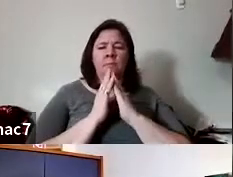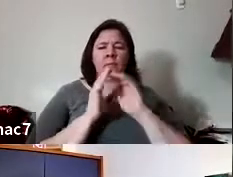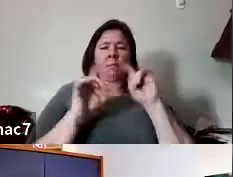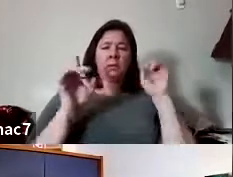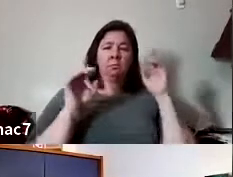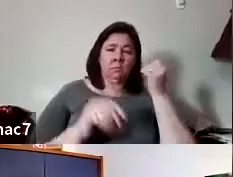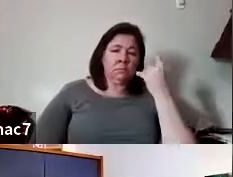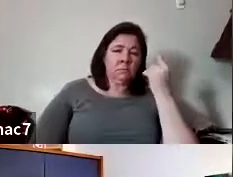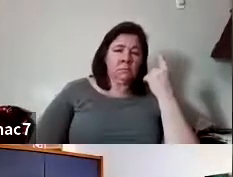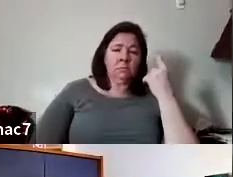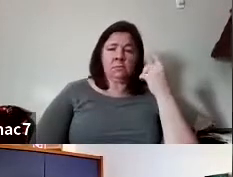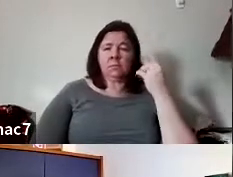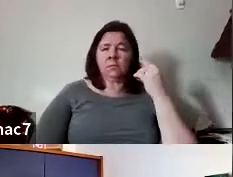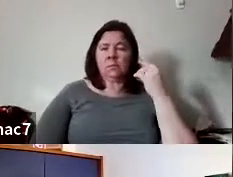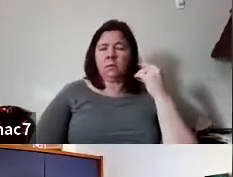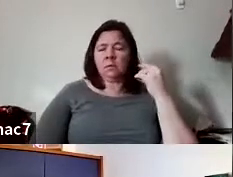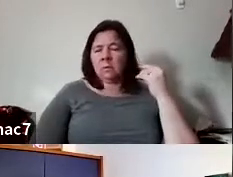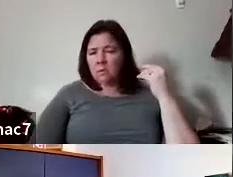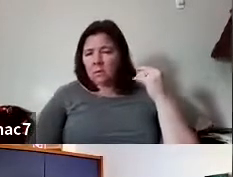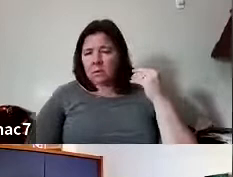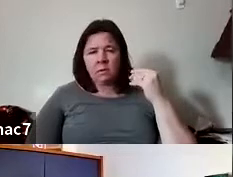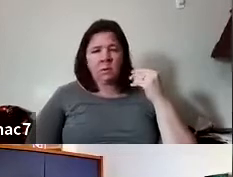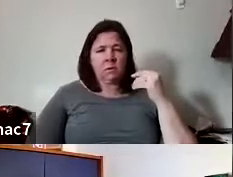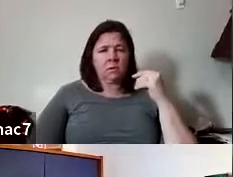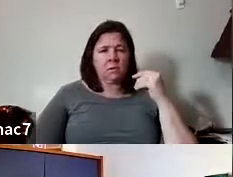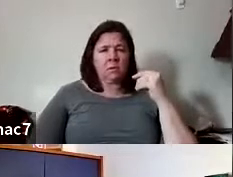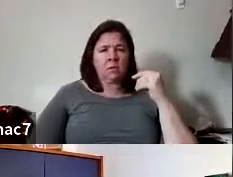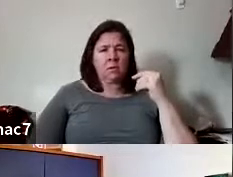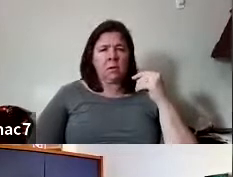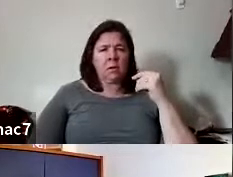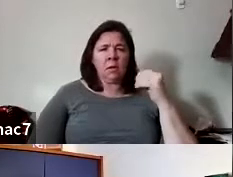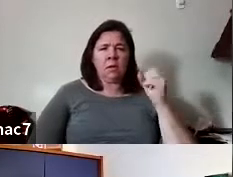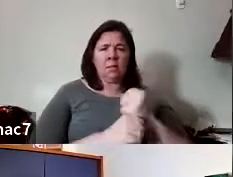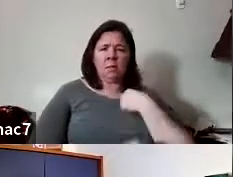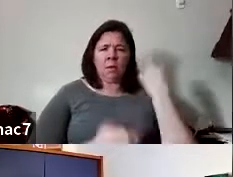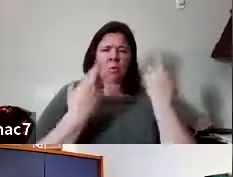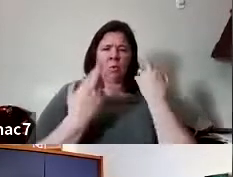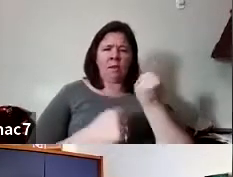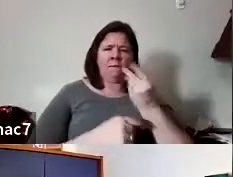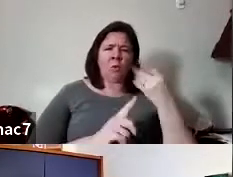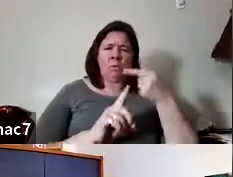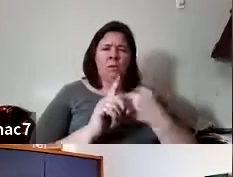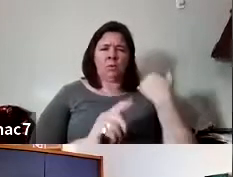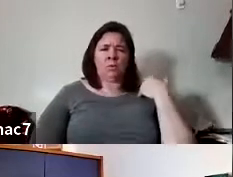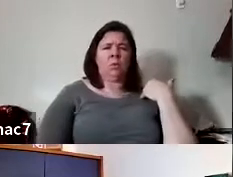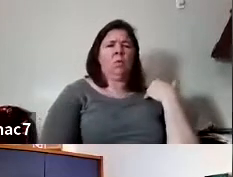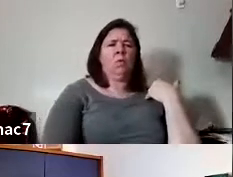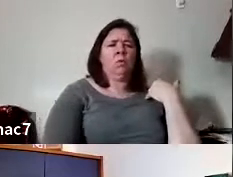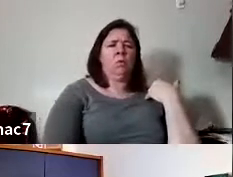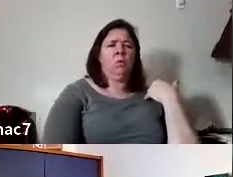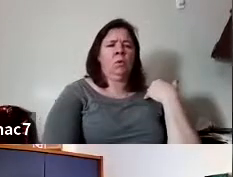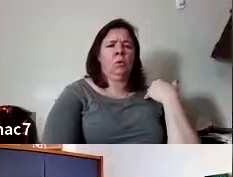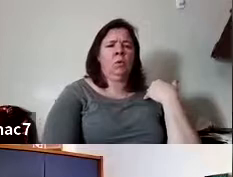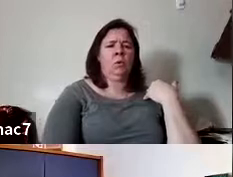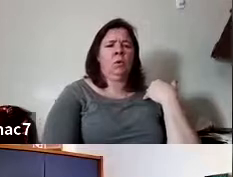But, it just dawned, it dawned on me a couple of months back when I started to